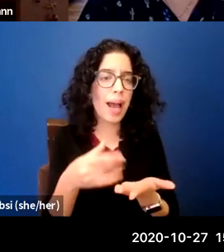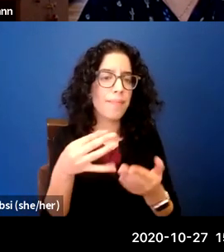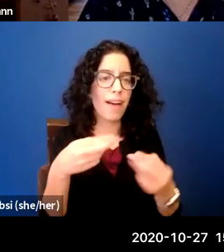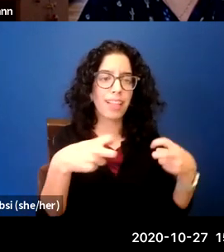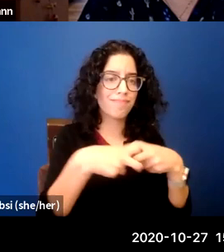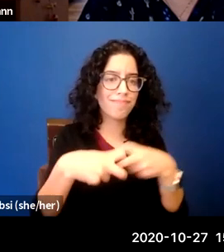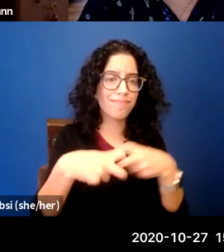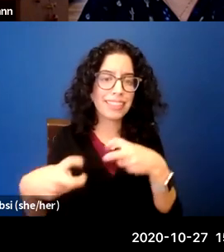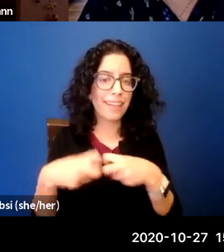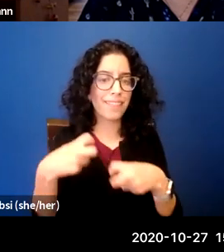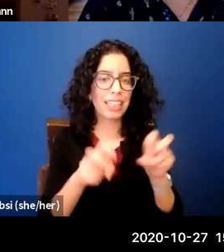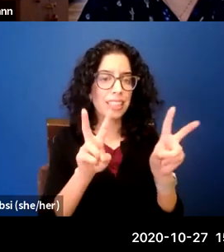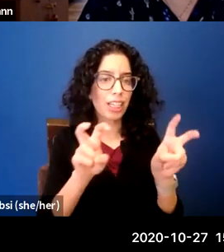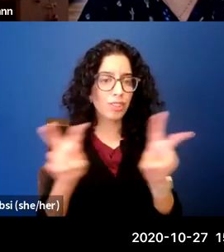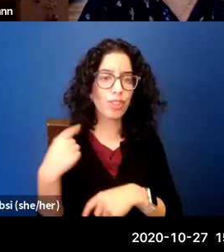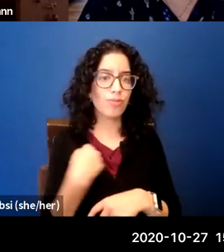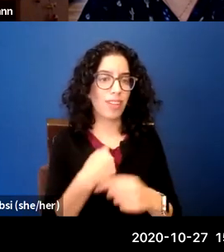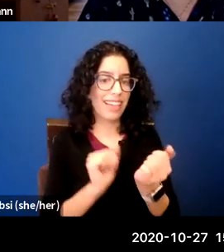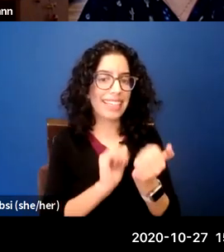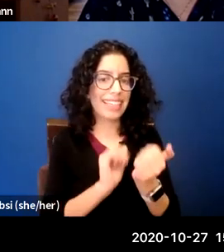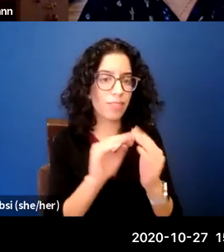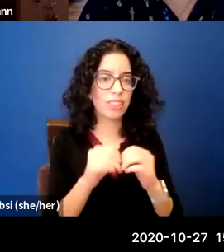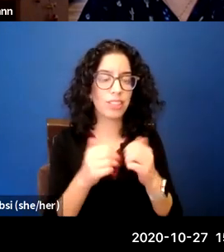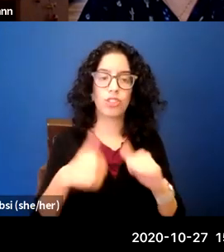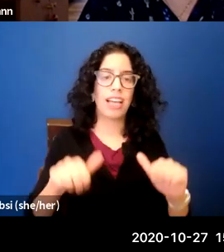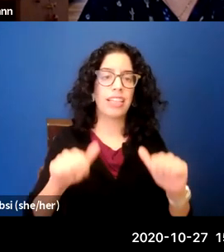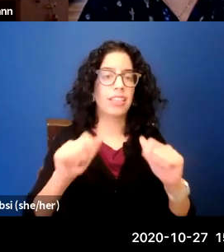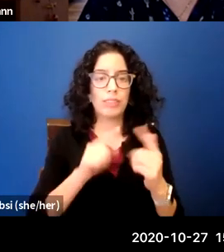These are just some of the difficult issues we have encountered